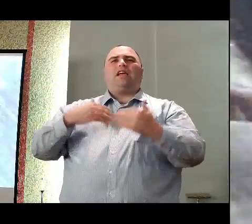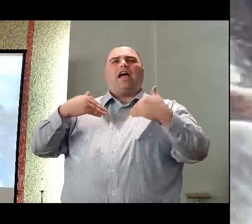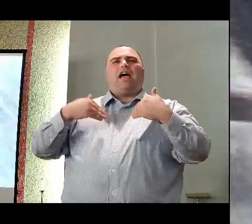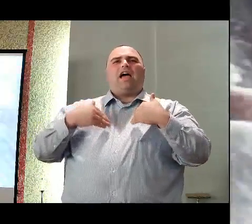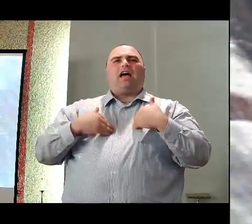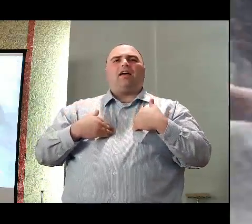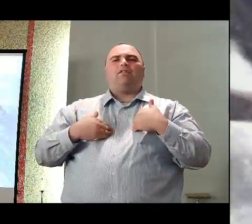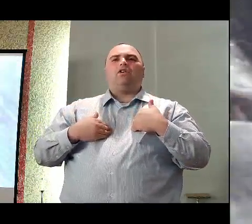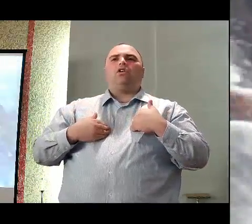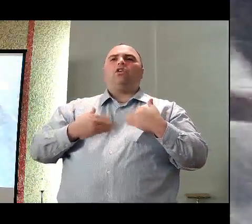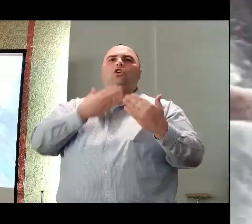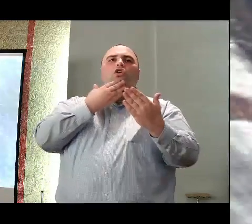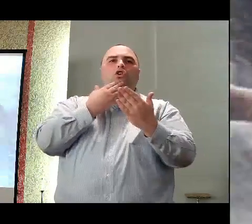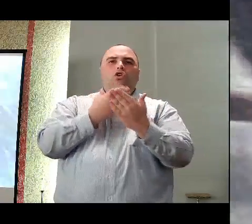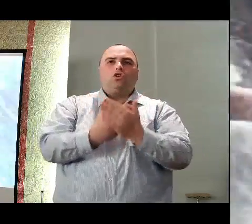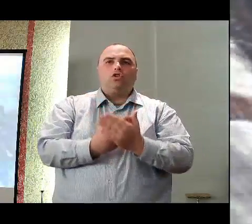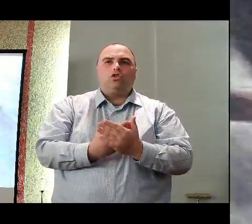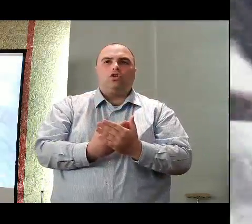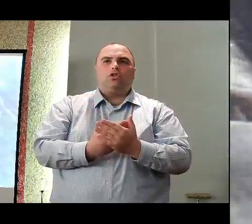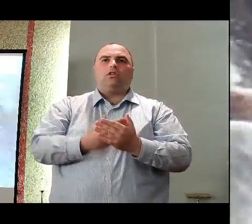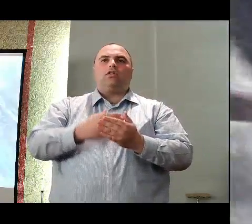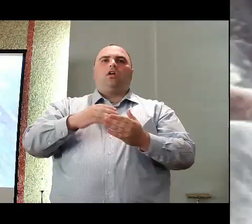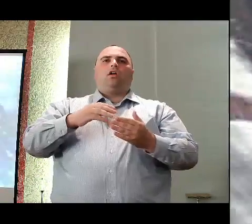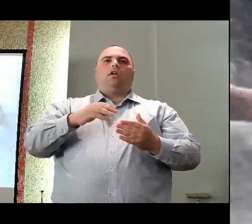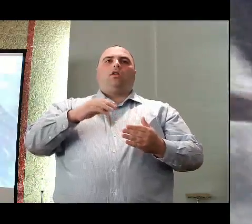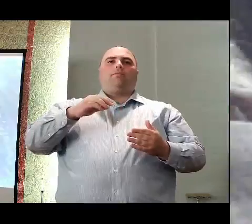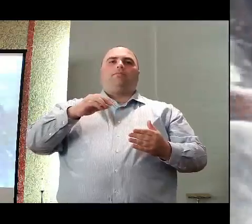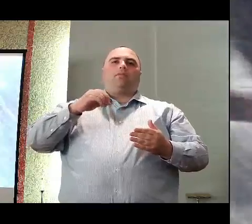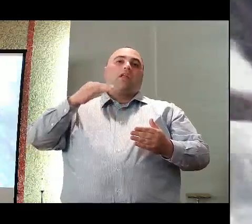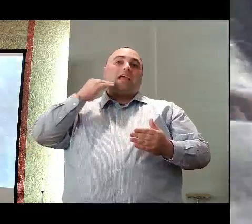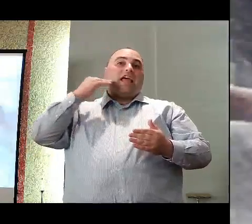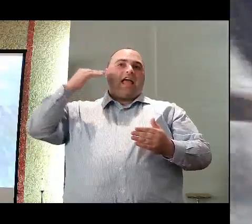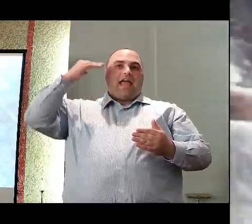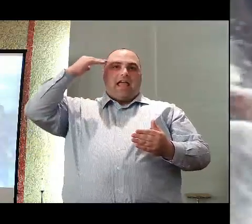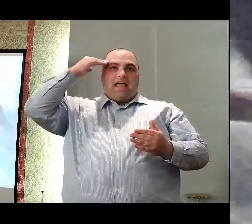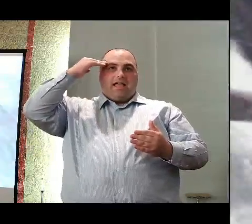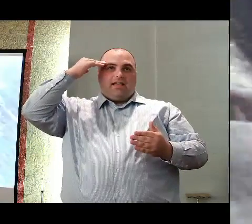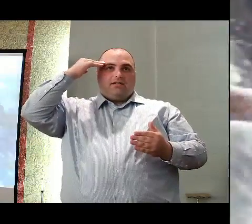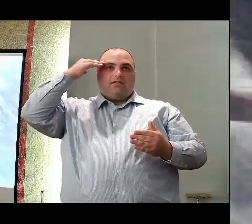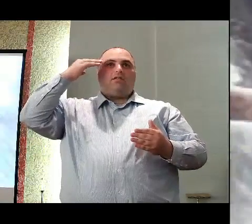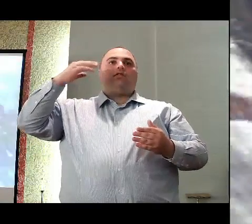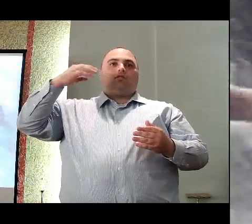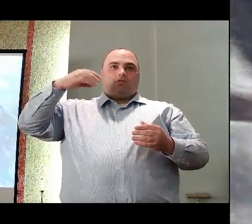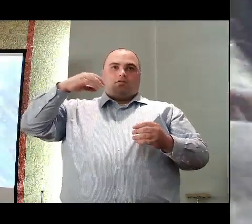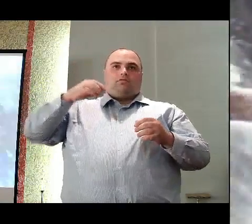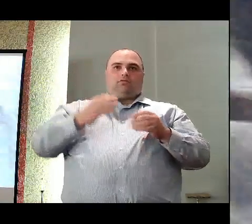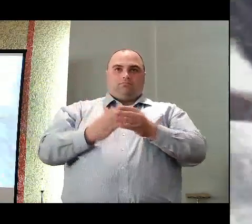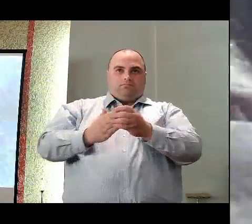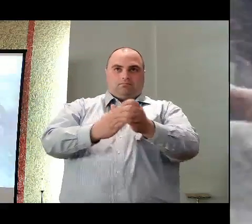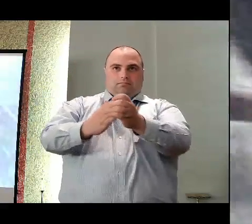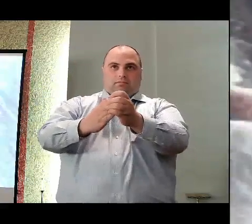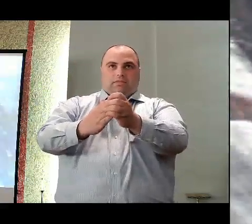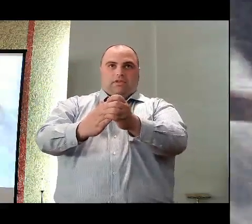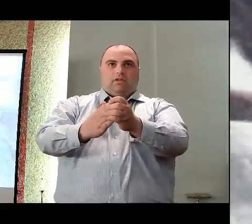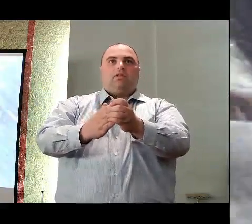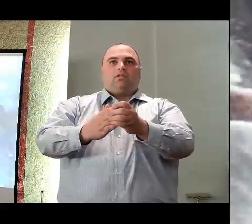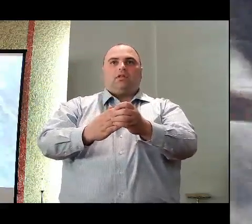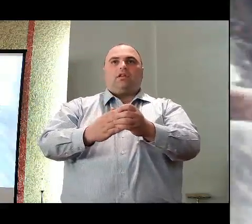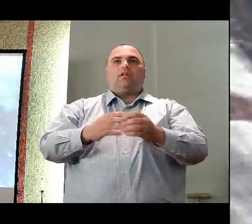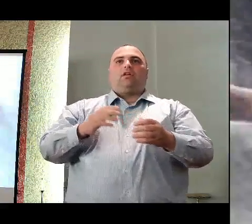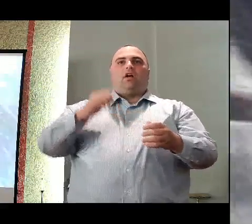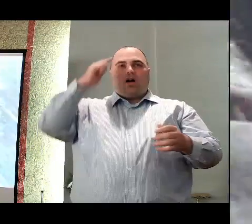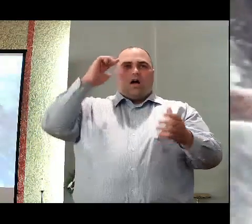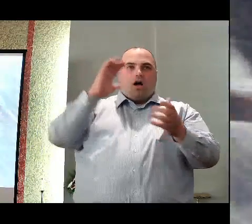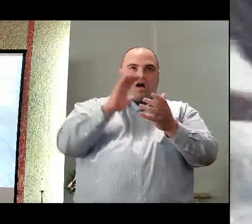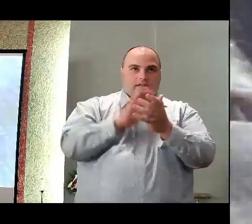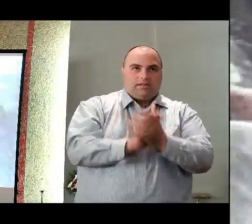priority over anything else we do in the world, Lord. Thank you so much for your instructions on how to live in holiness so